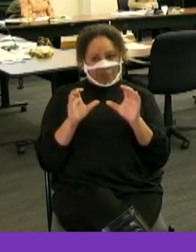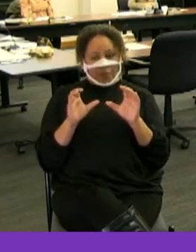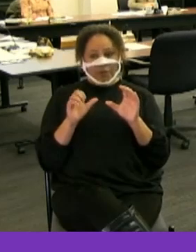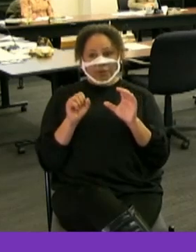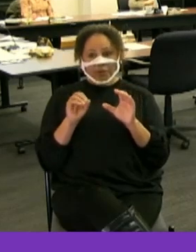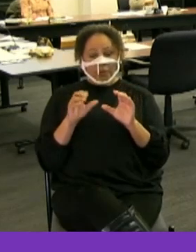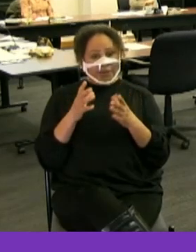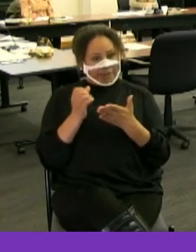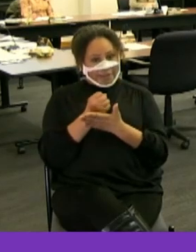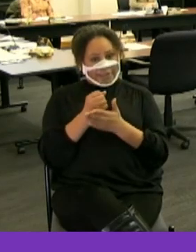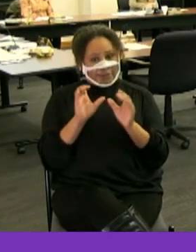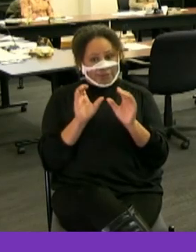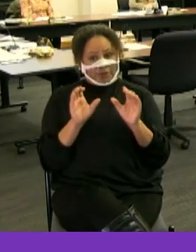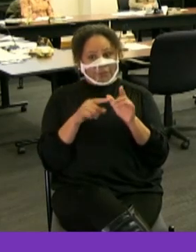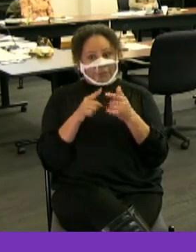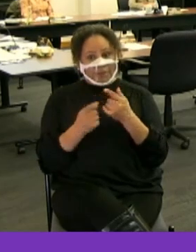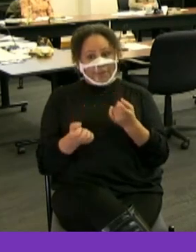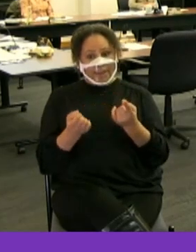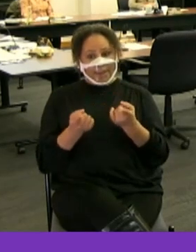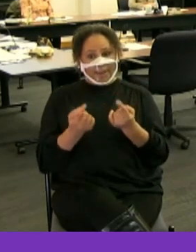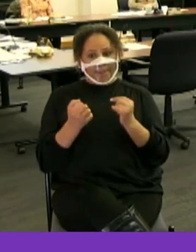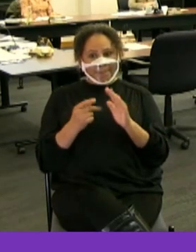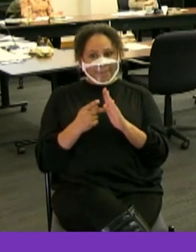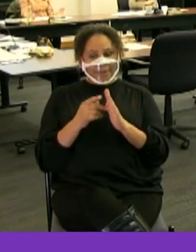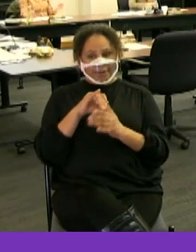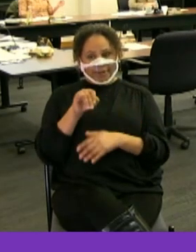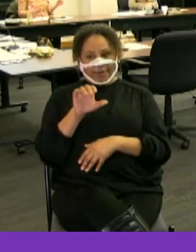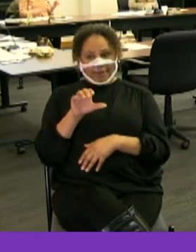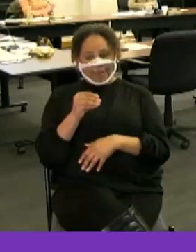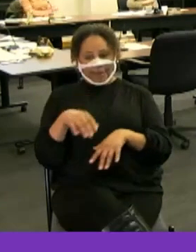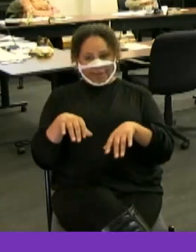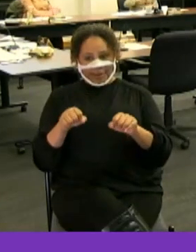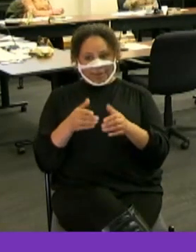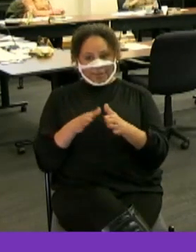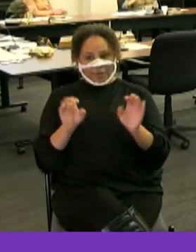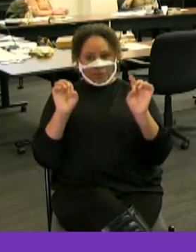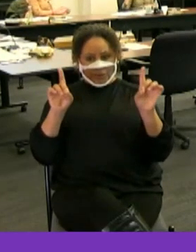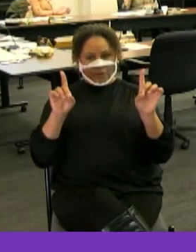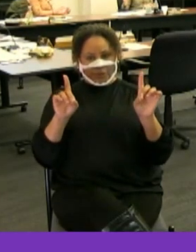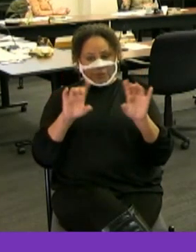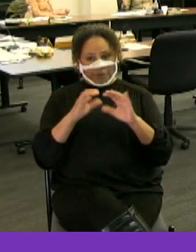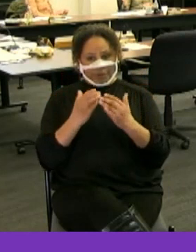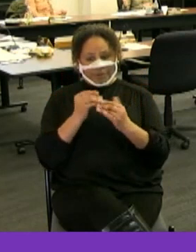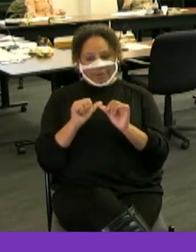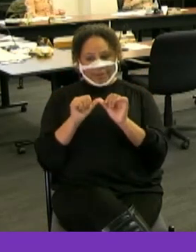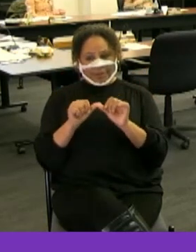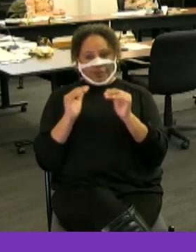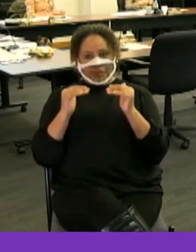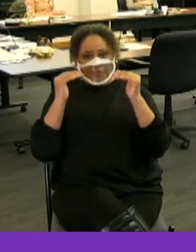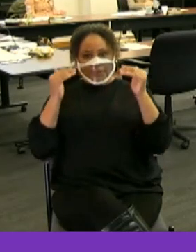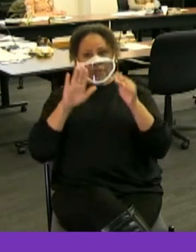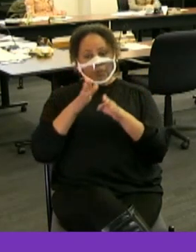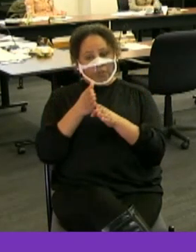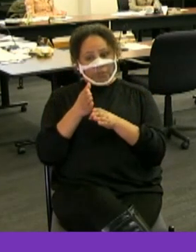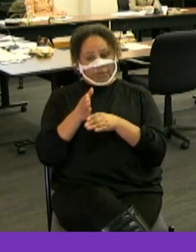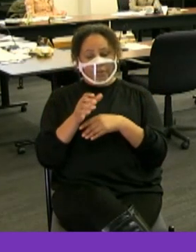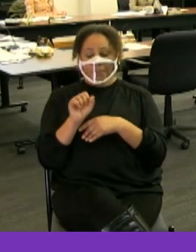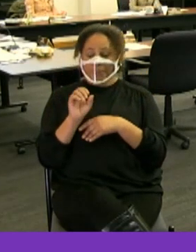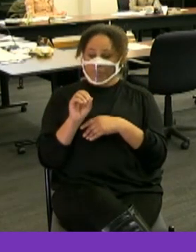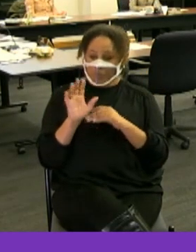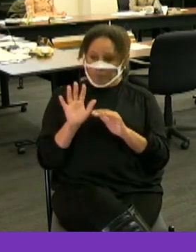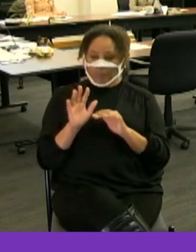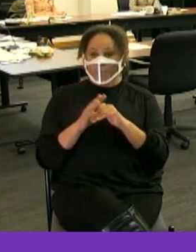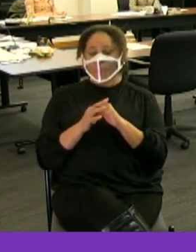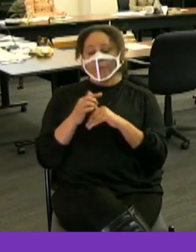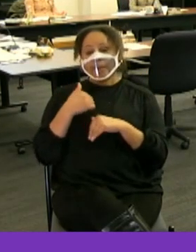get that certificate, but then come back to Joliet Junior College and take those gen eds and continue to advance your career.